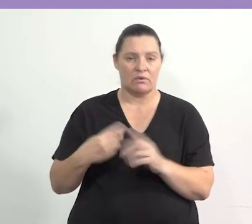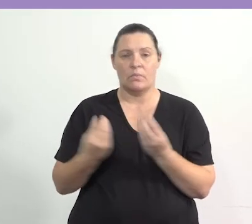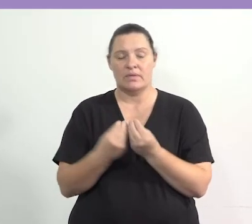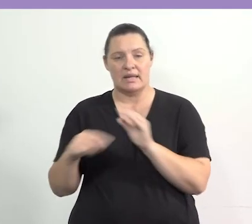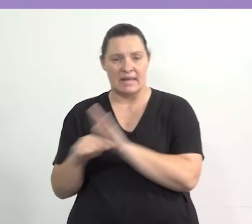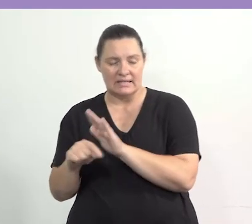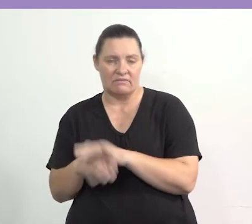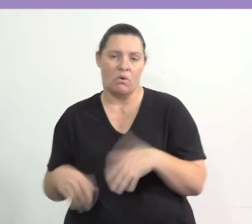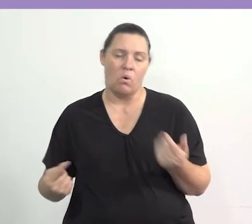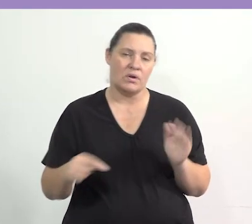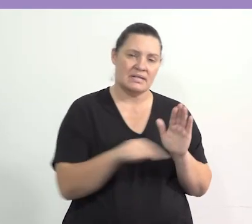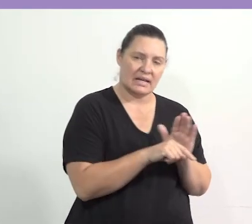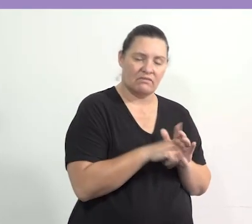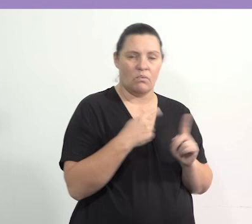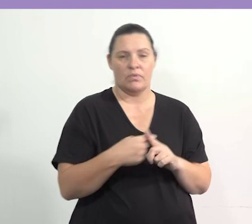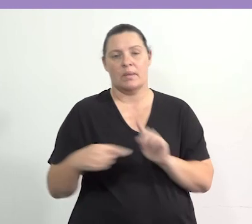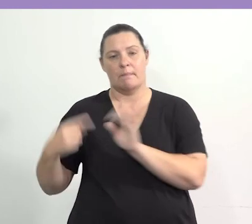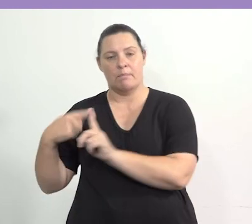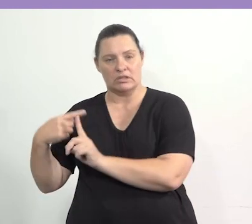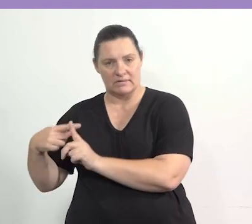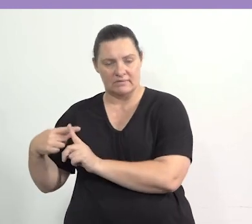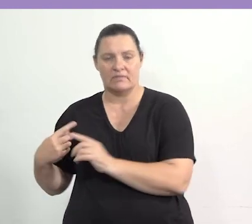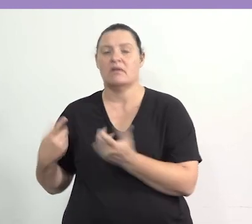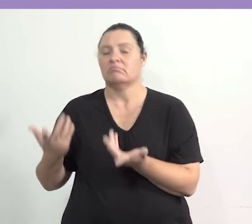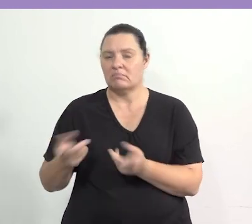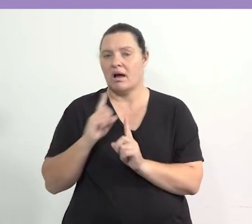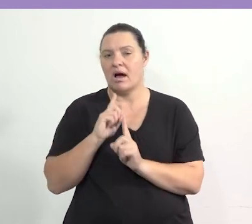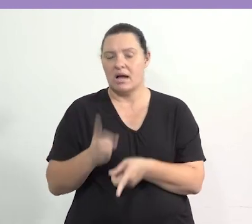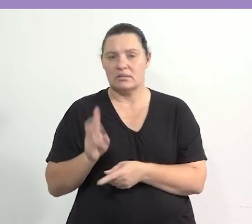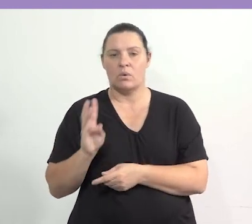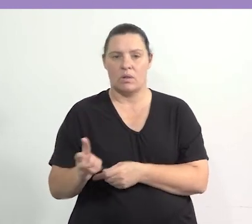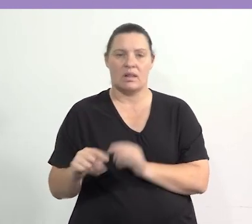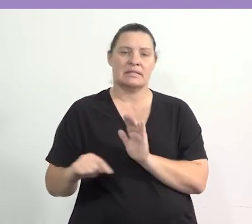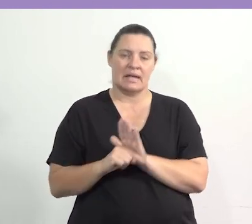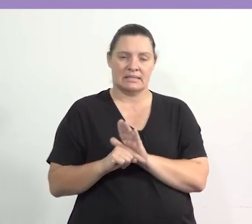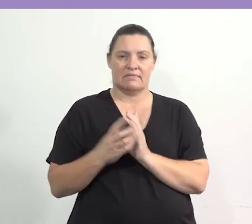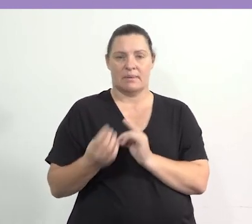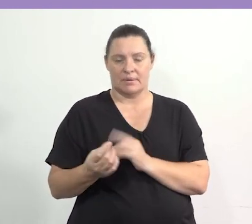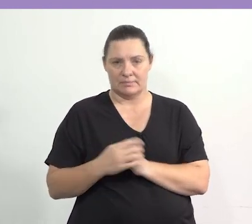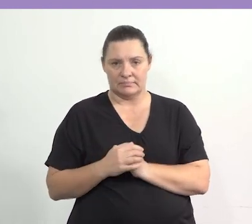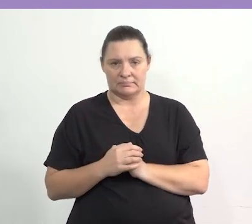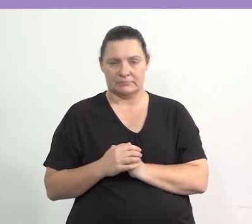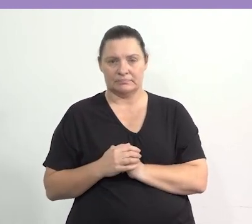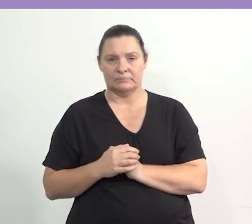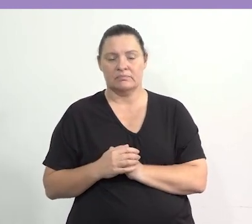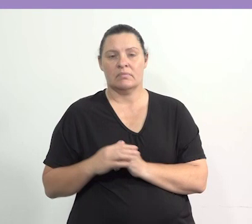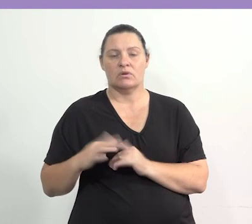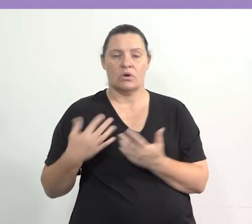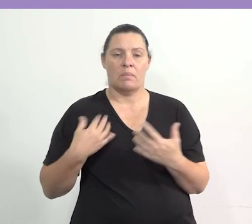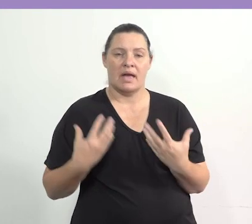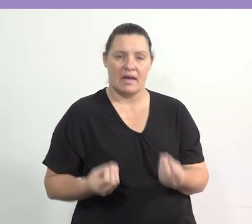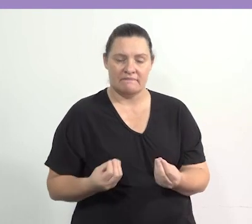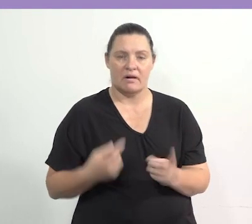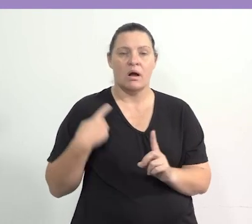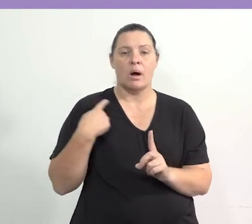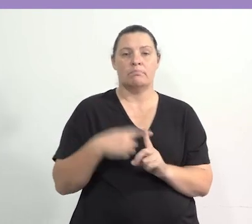positive with a negative or a negative with a positive, then our answer is going to be a negative number. So if